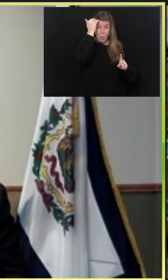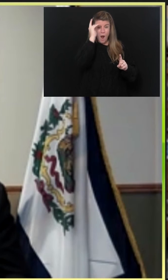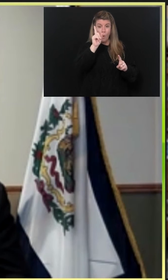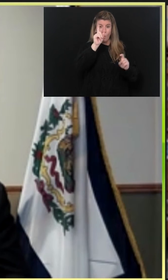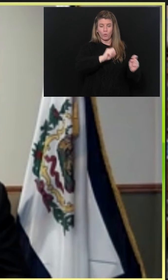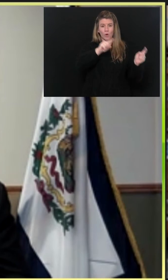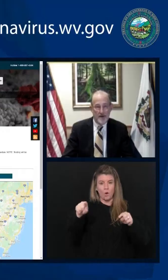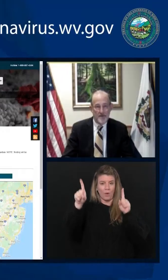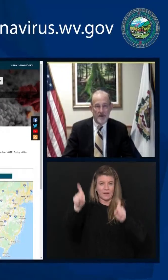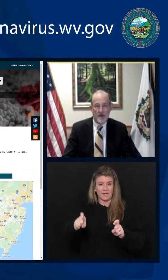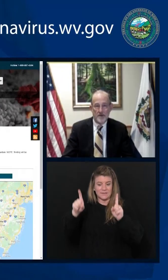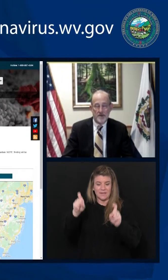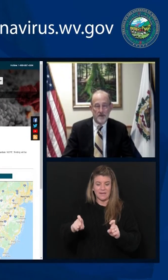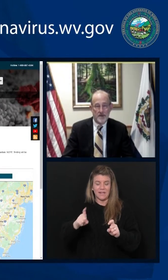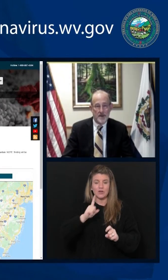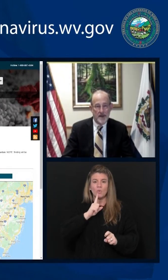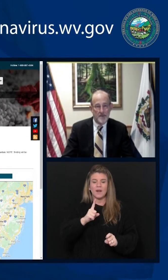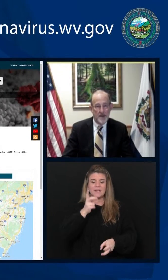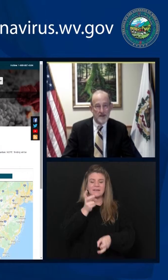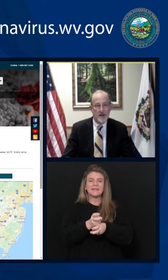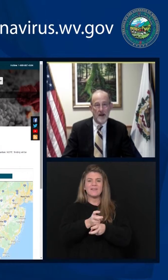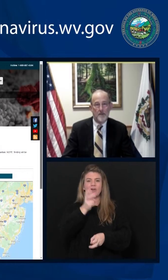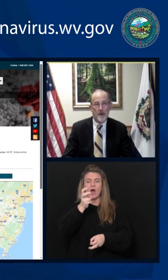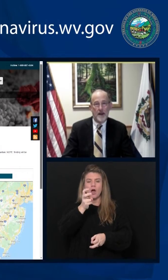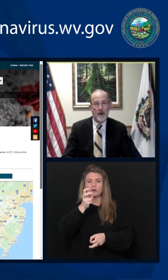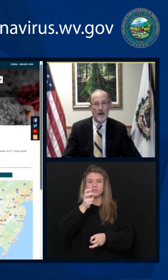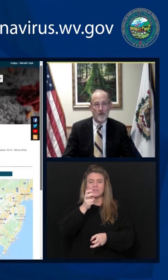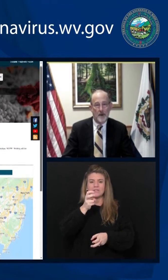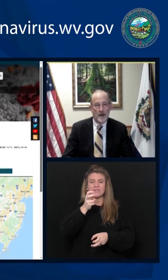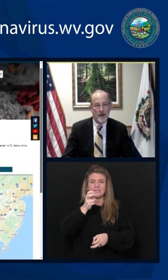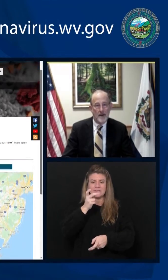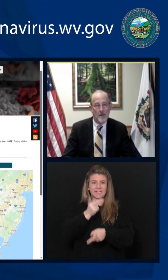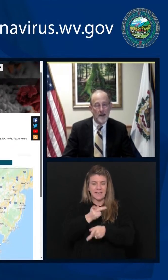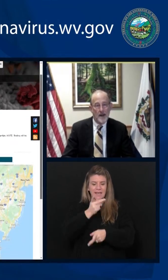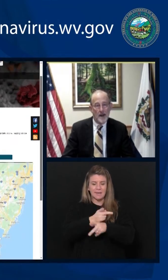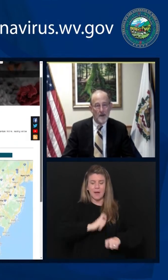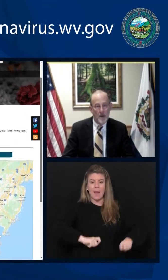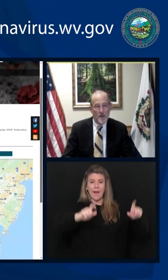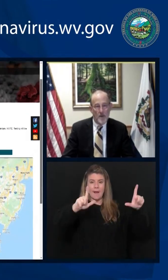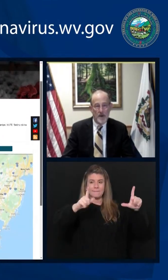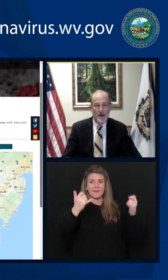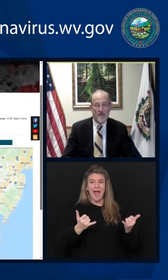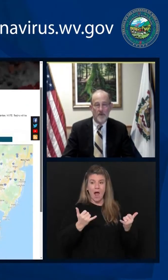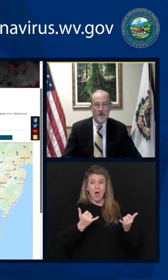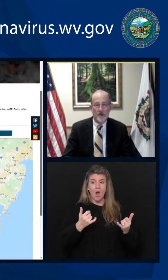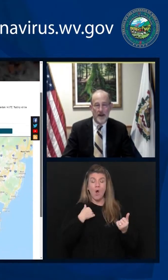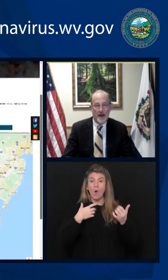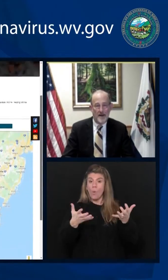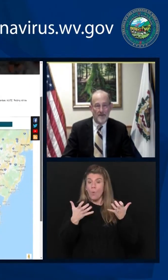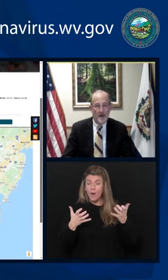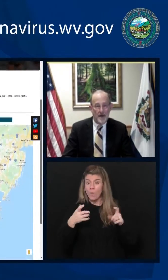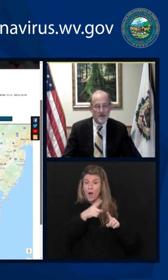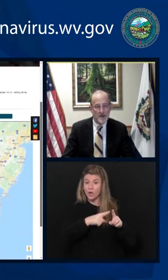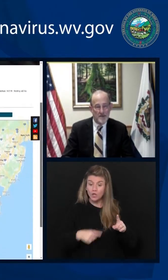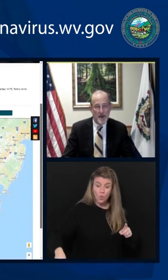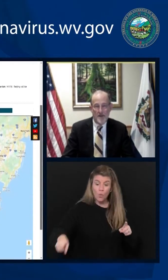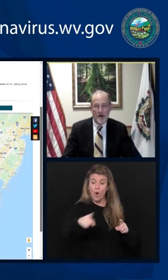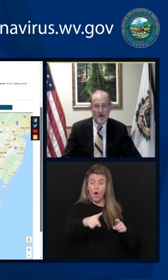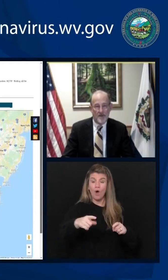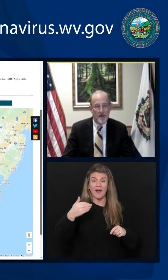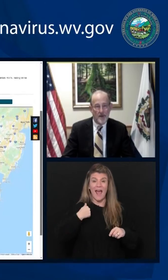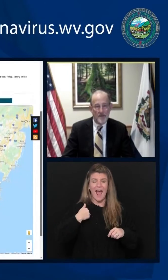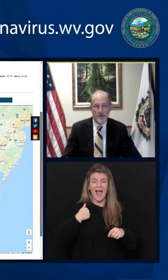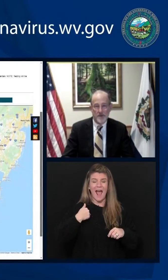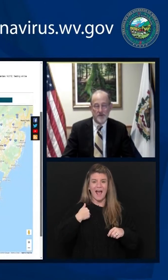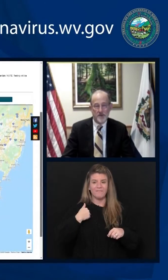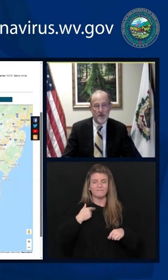is. Very difficult to keep testing up right now. We want everyone to have some time